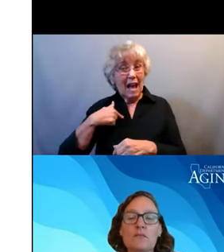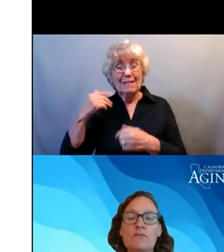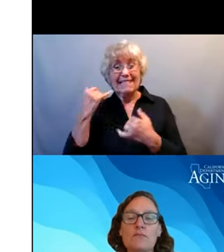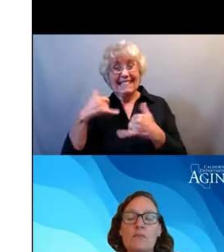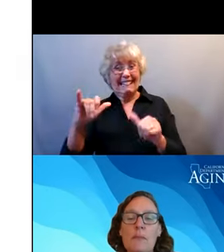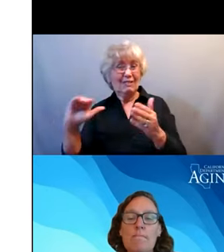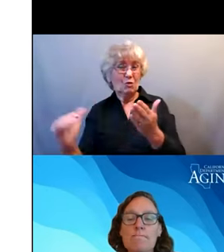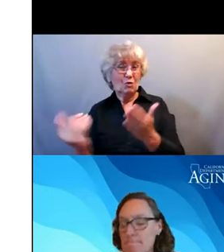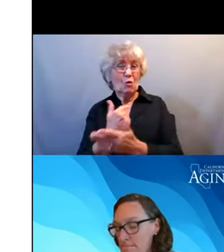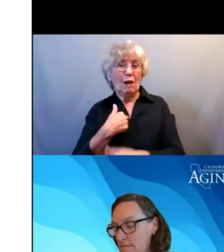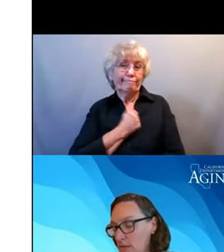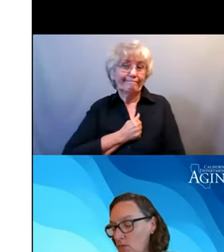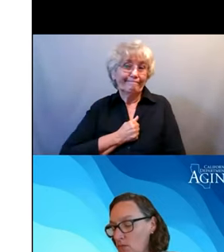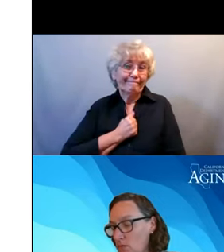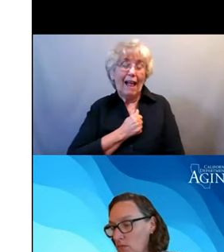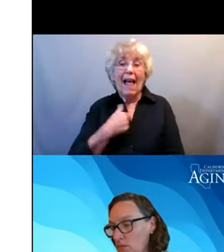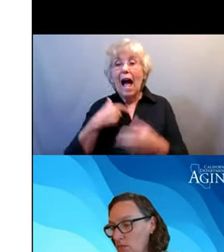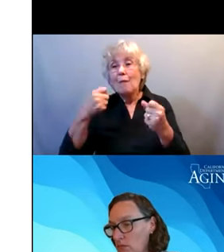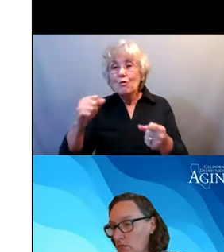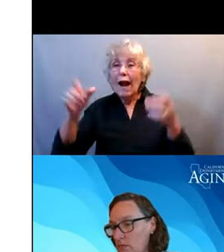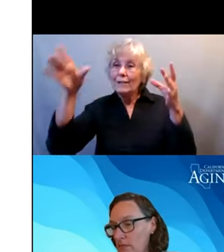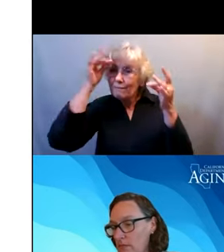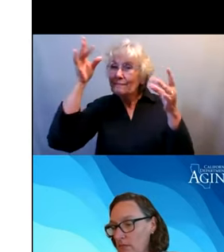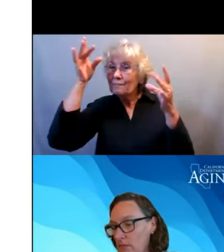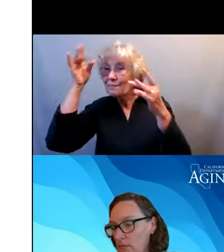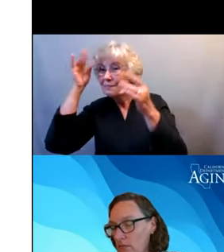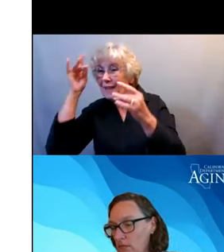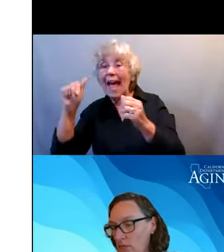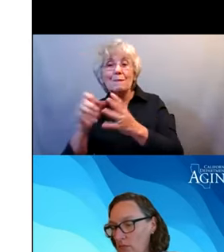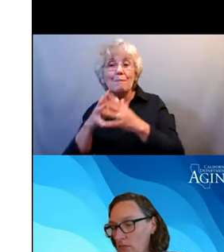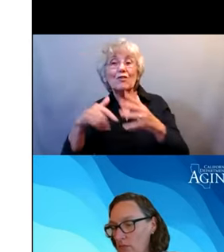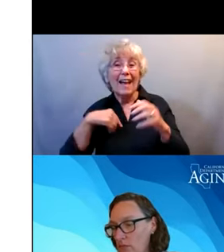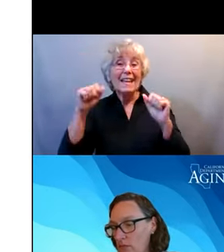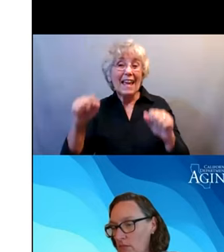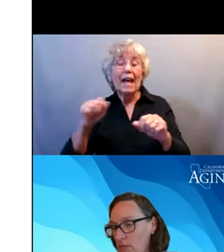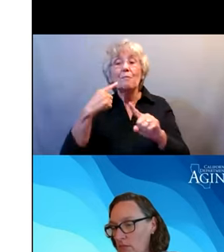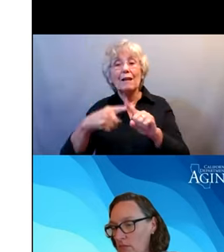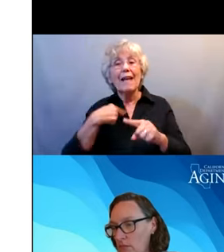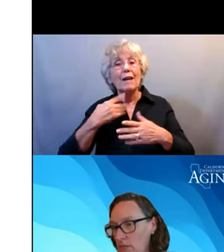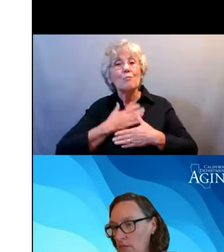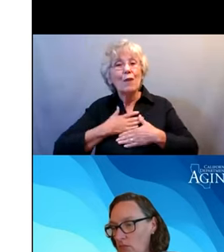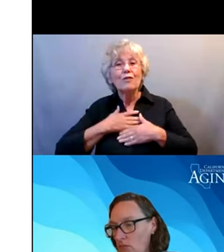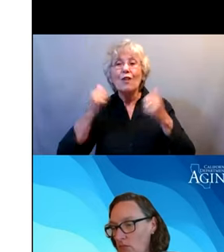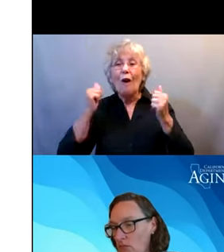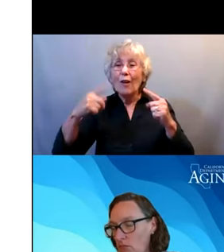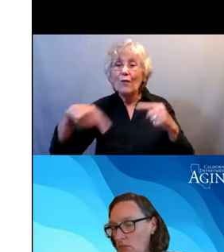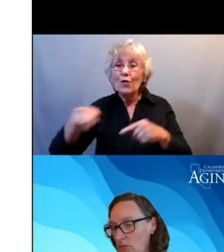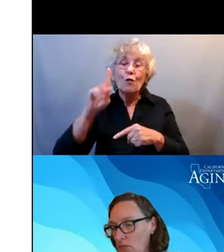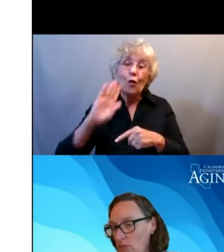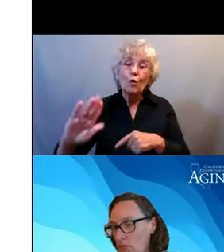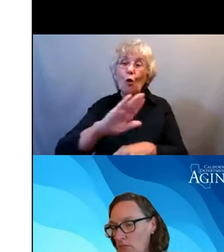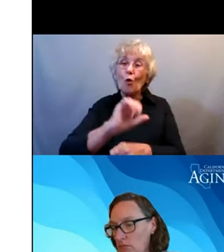to try to soak up as much as possible, but also really appreciate everyone for their work in this